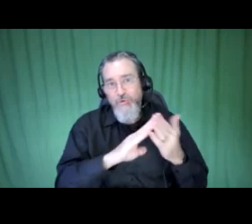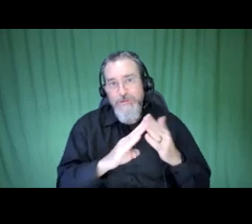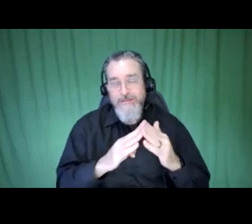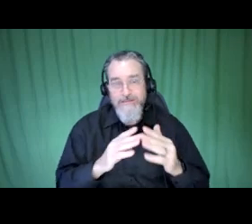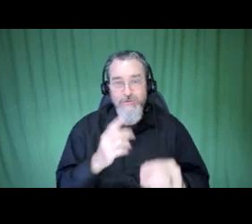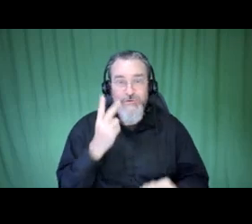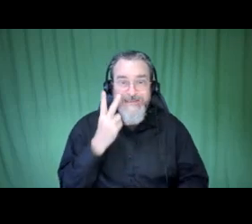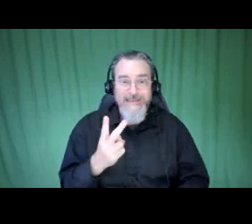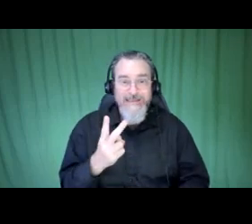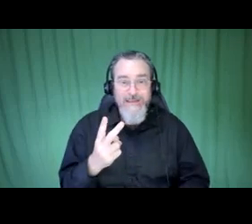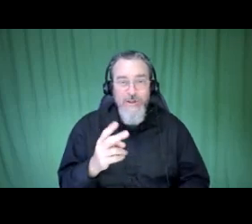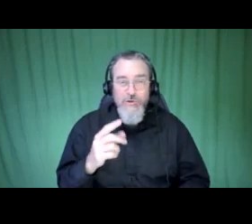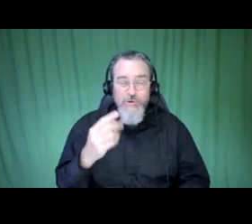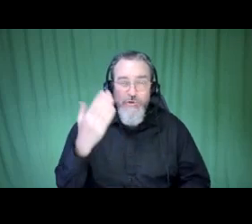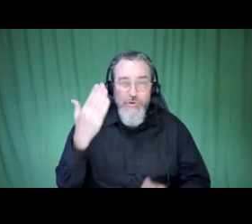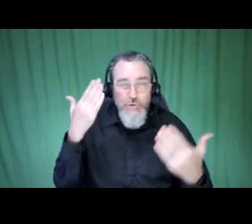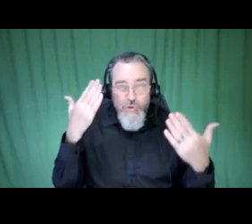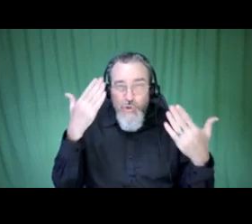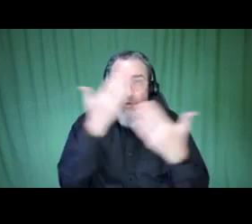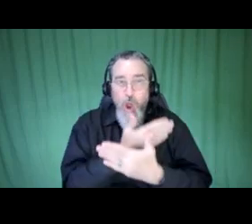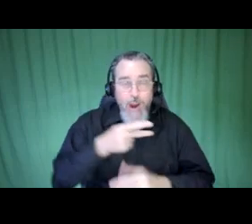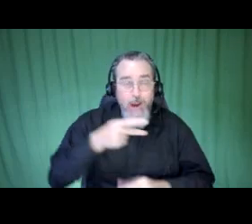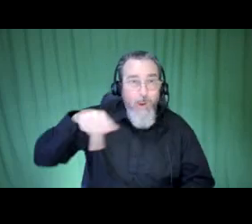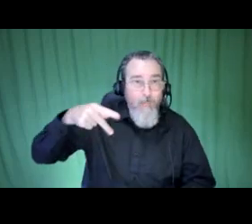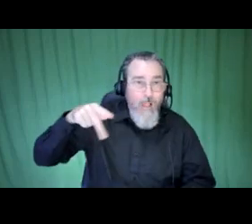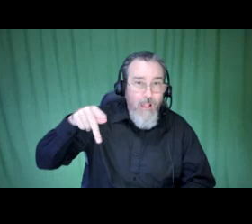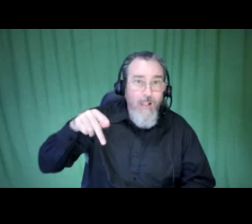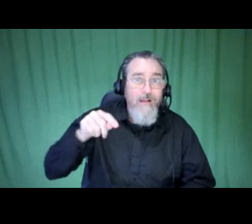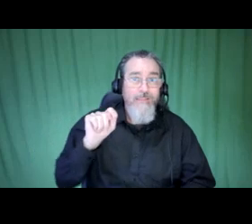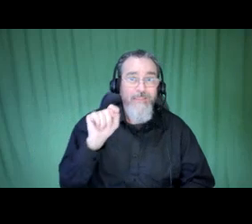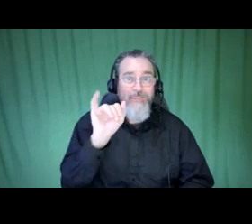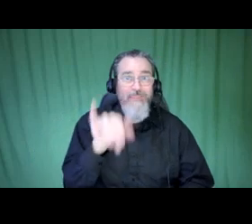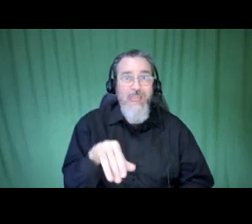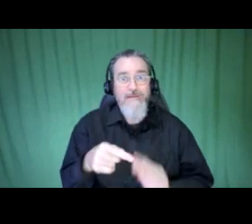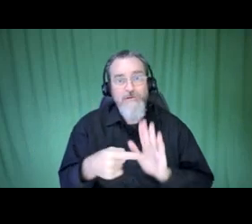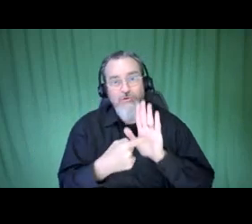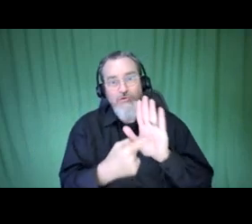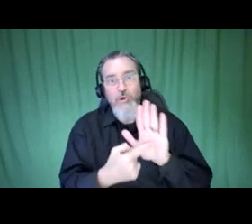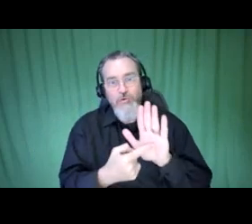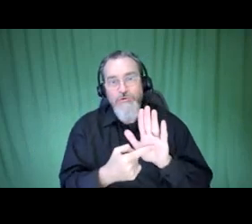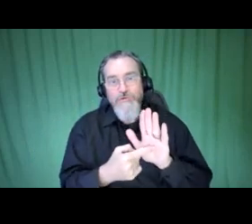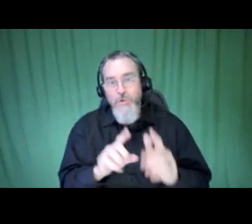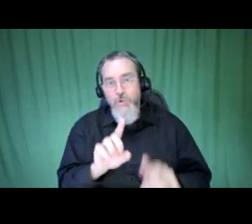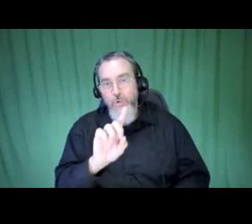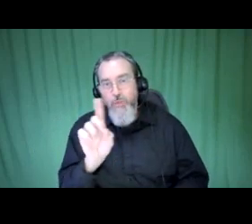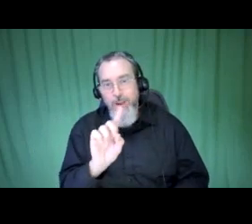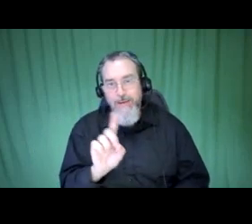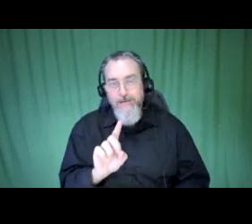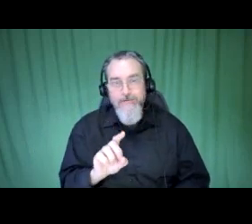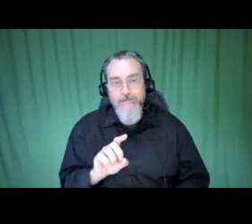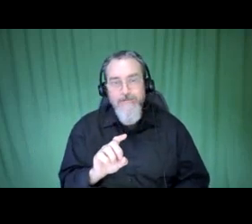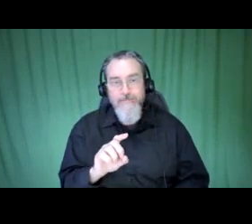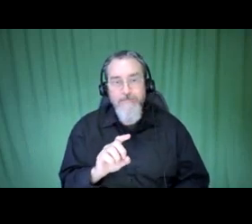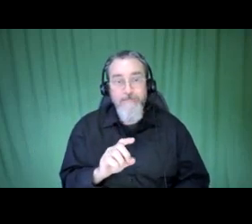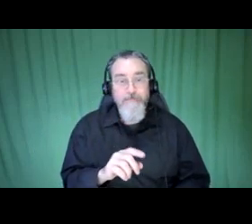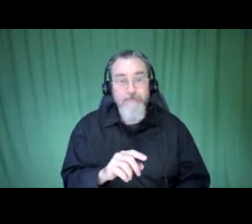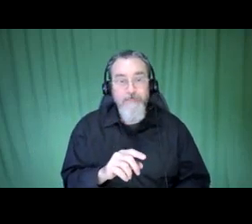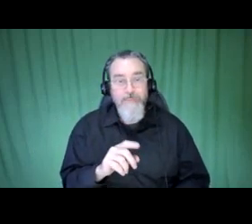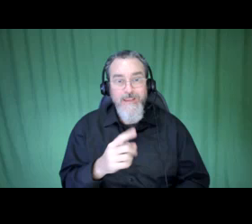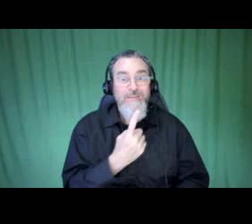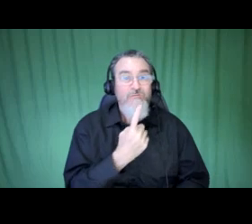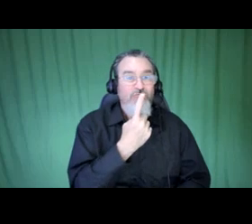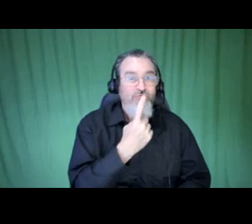purple shades in this map actually represent how vulnerable these 4 red pinpointed communities